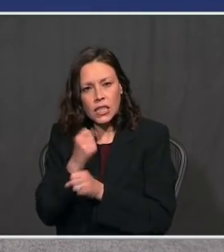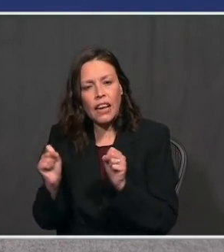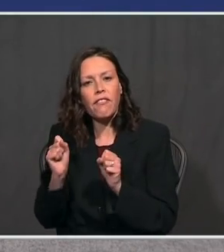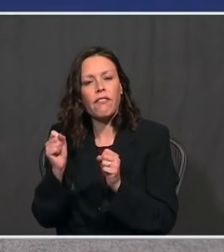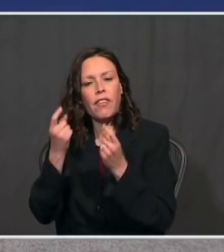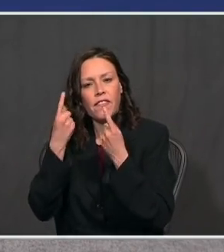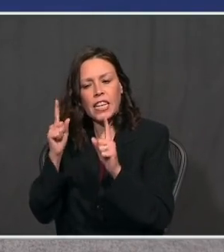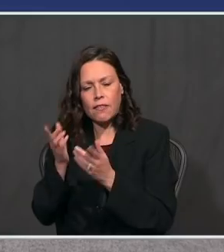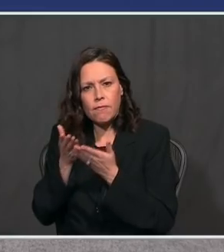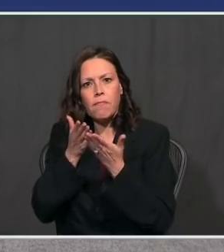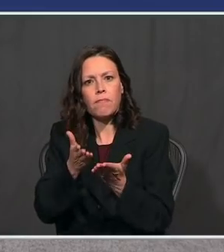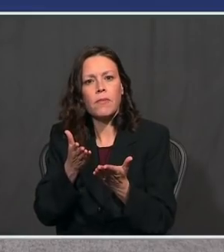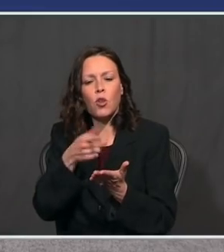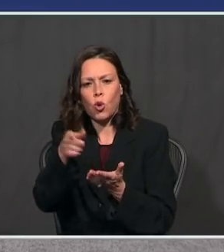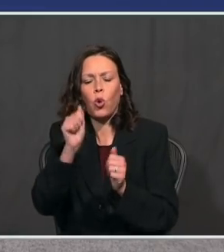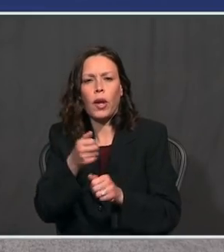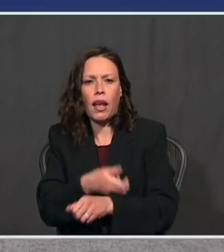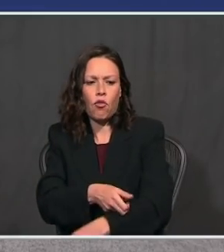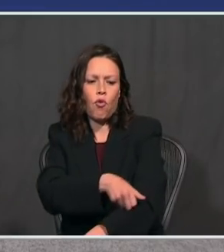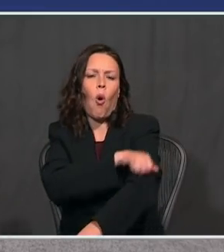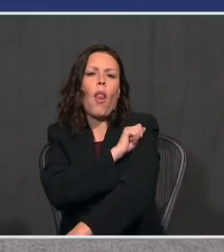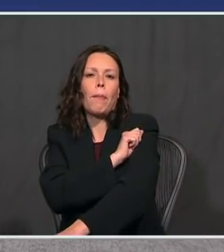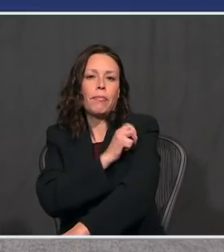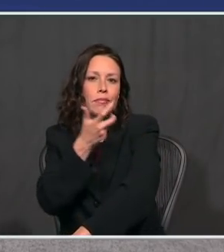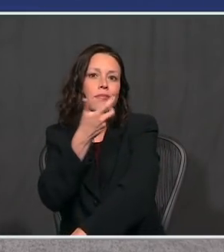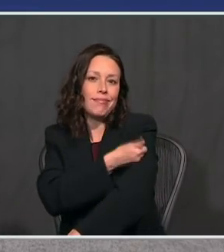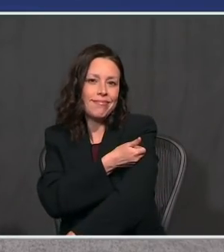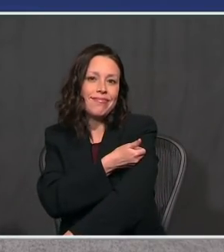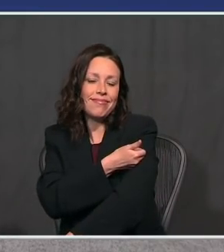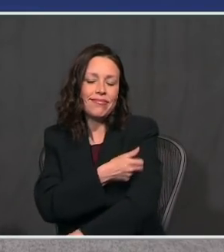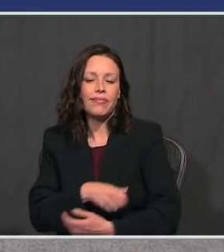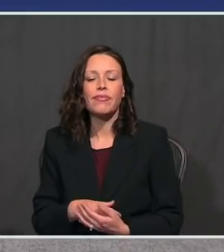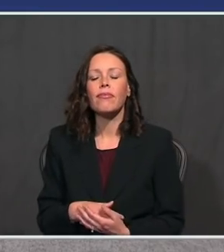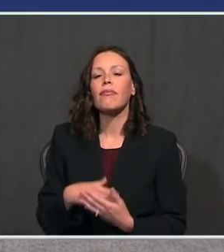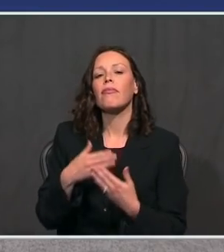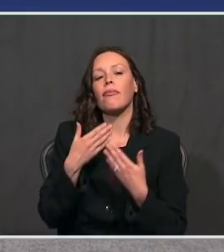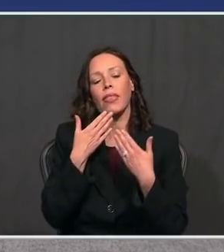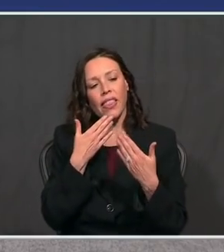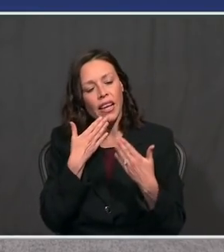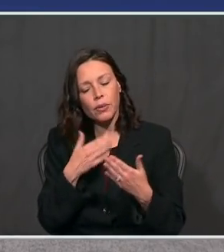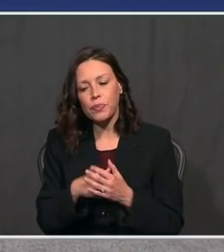to roll up our sleeves and take. Thank you, Peter. Could you